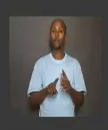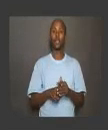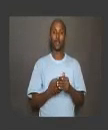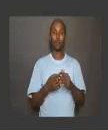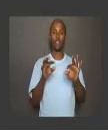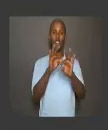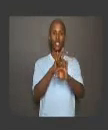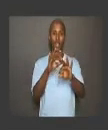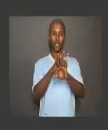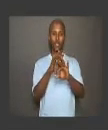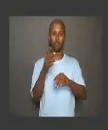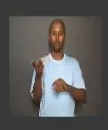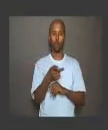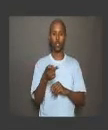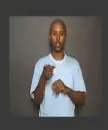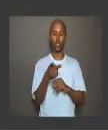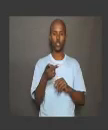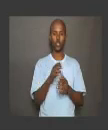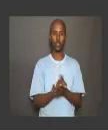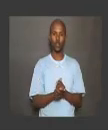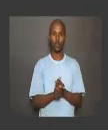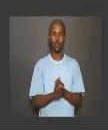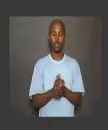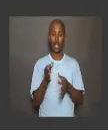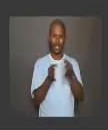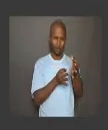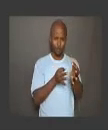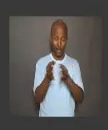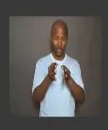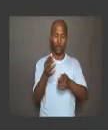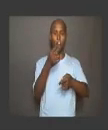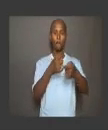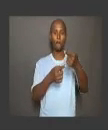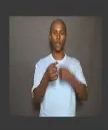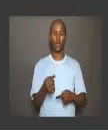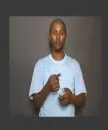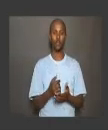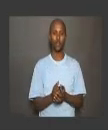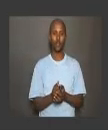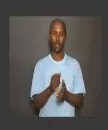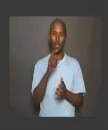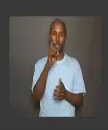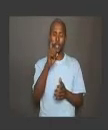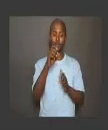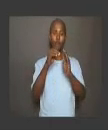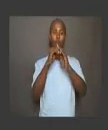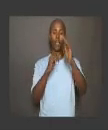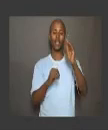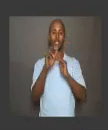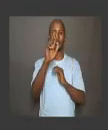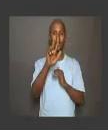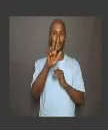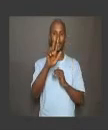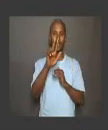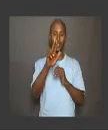we must begin by factorizing both terms. So the expression becomes